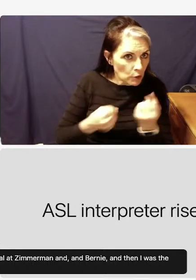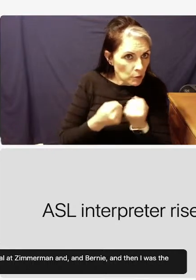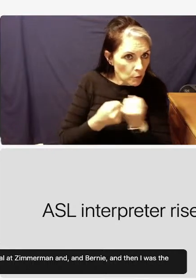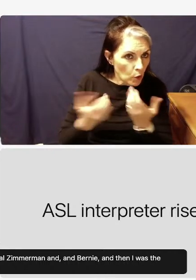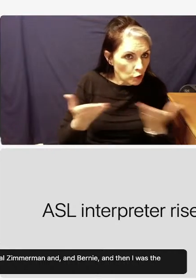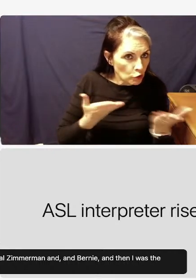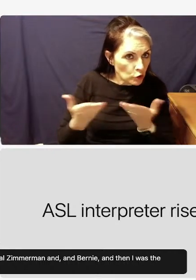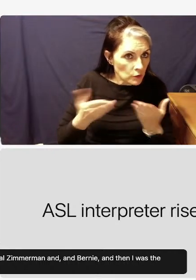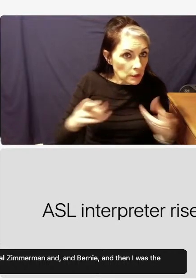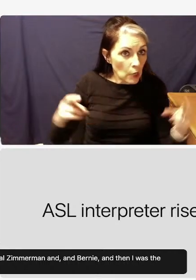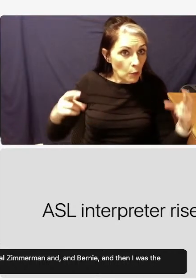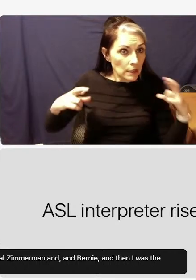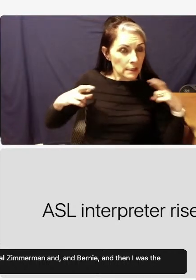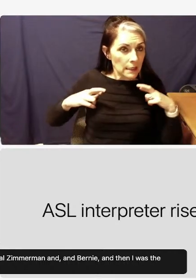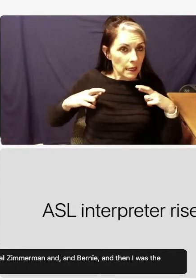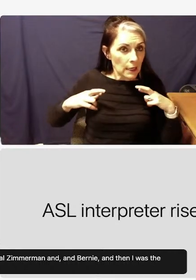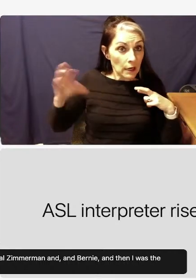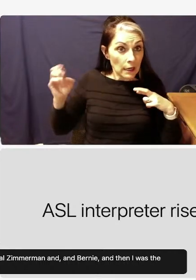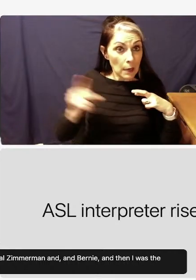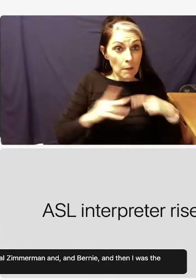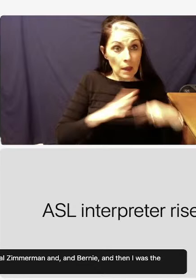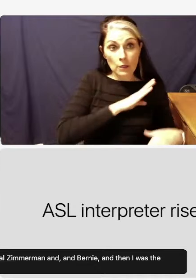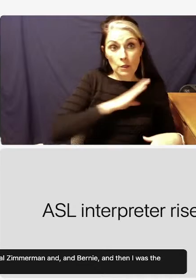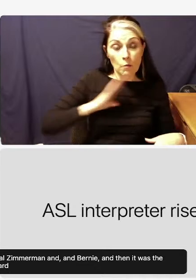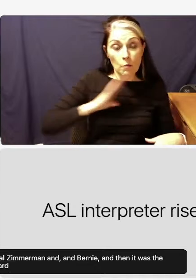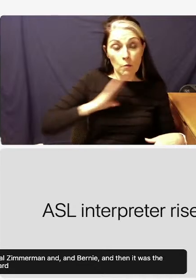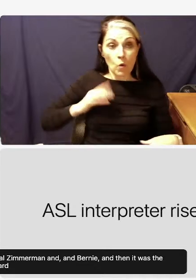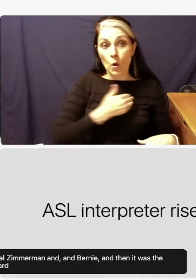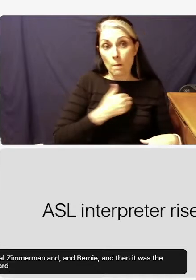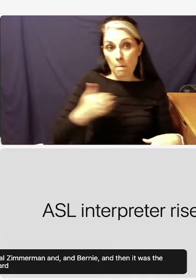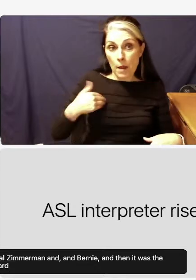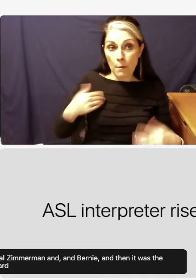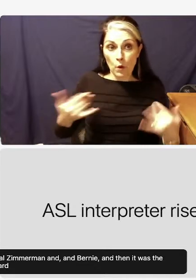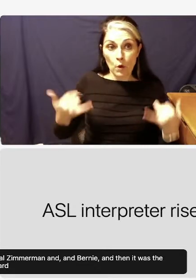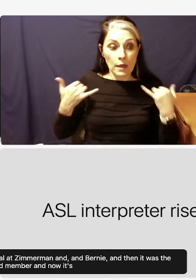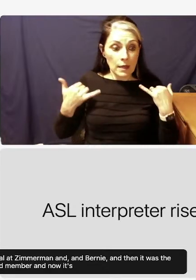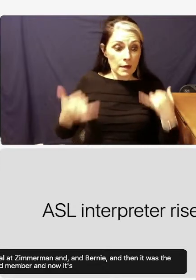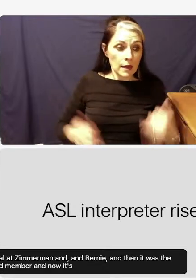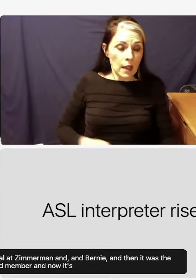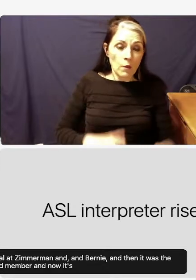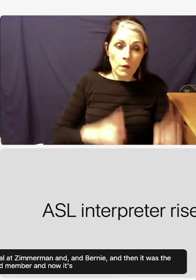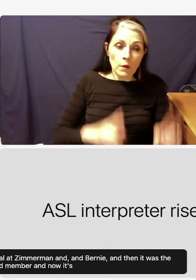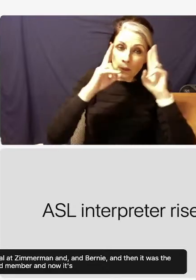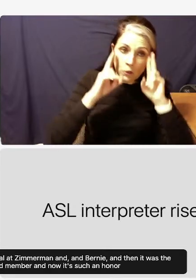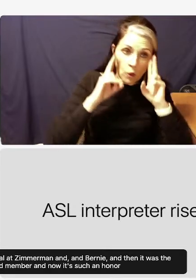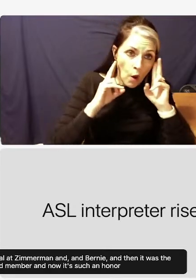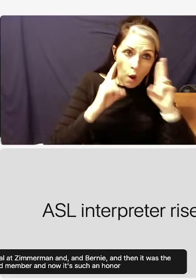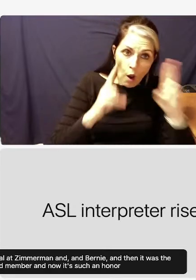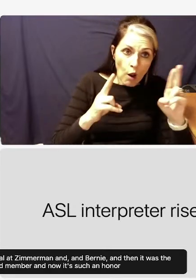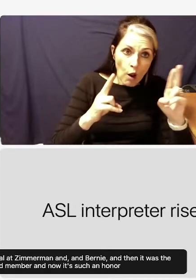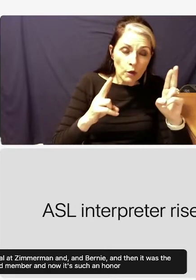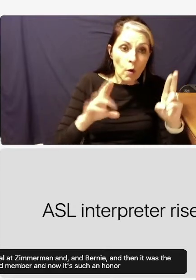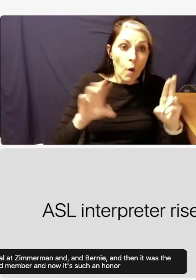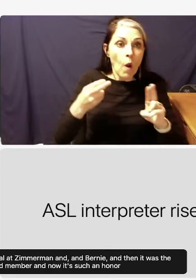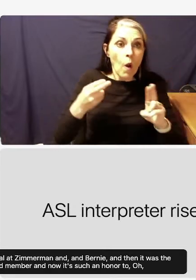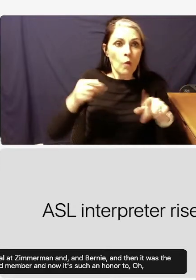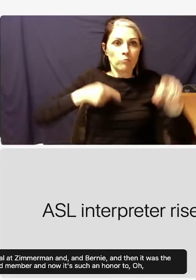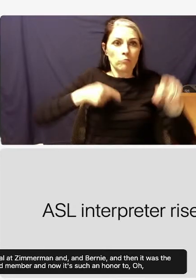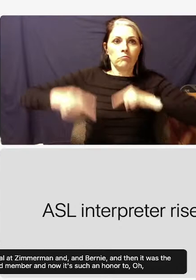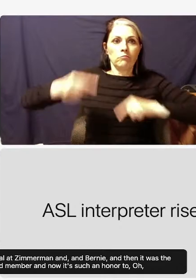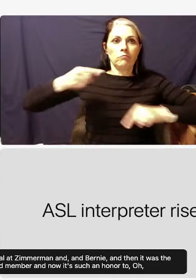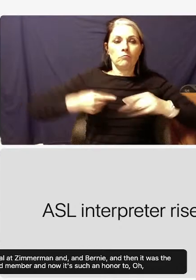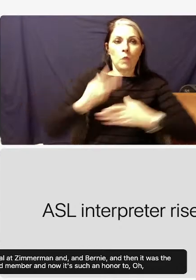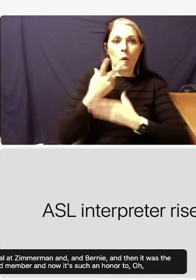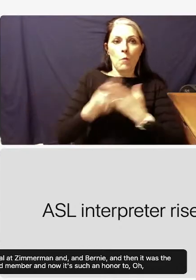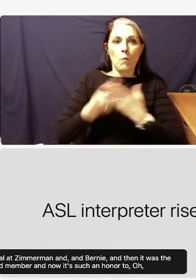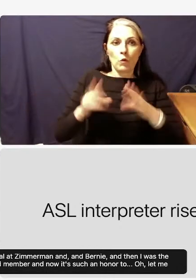and i retired and i came back as a board member and now it's a such an honor to oh let me back up my both my